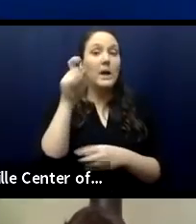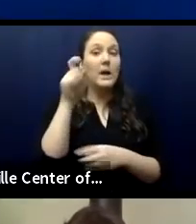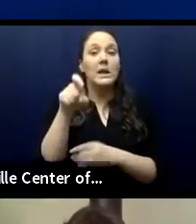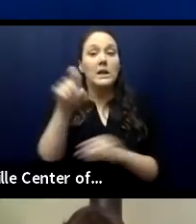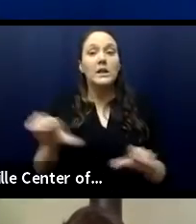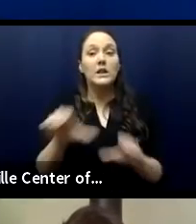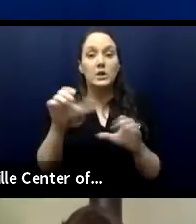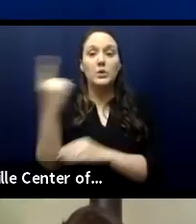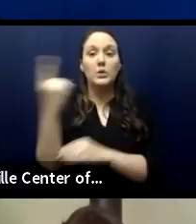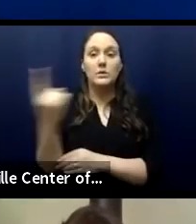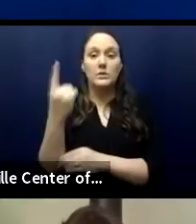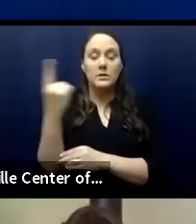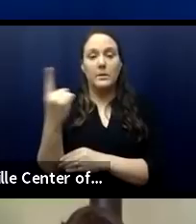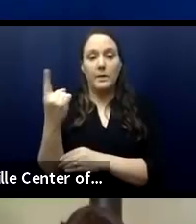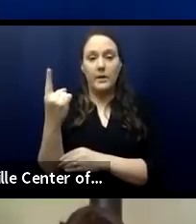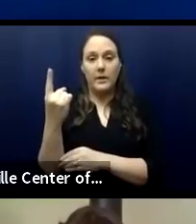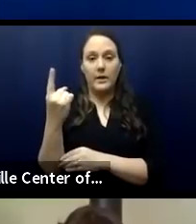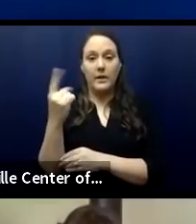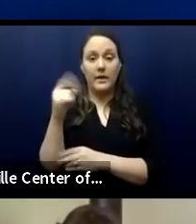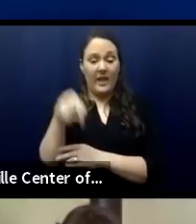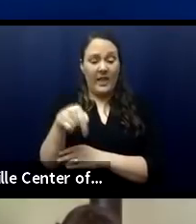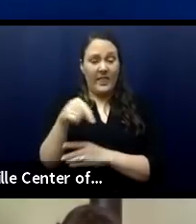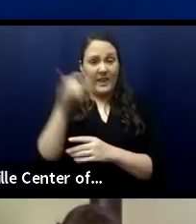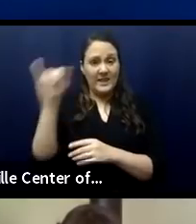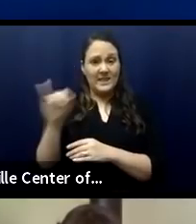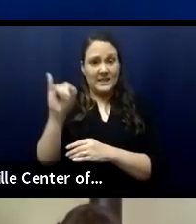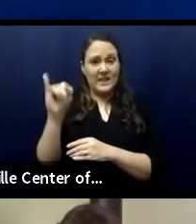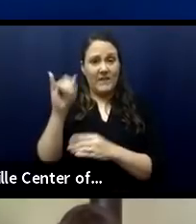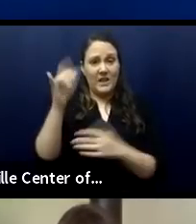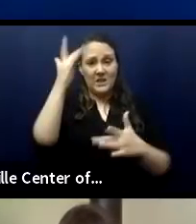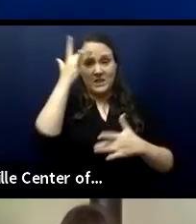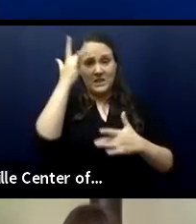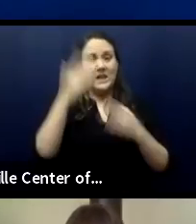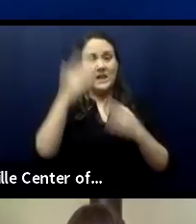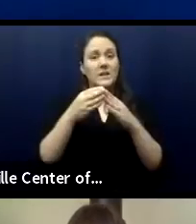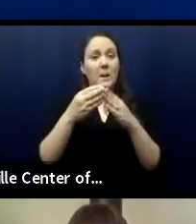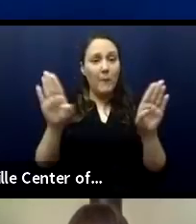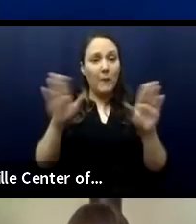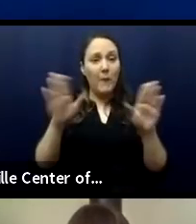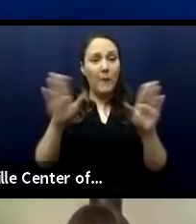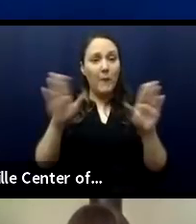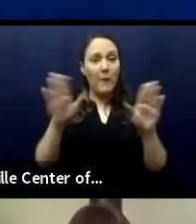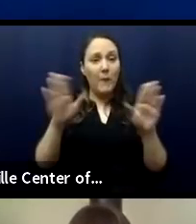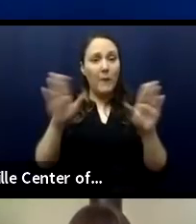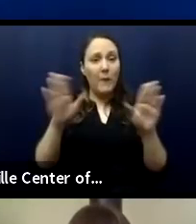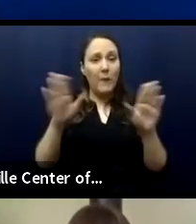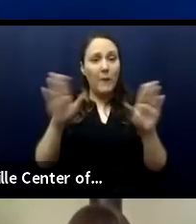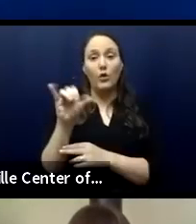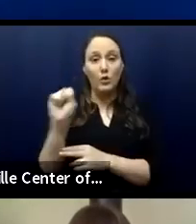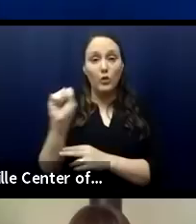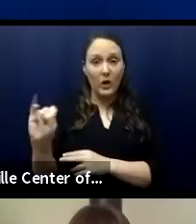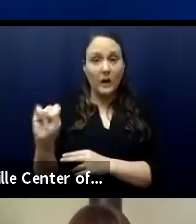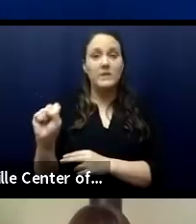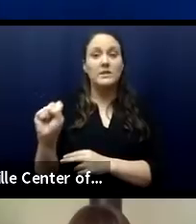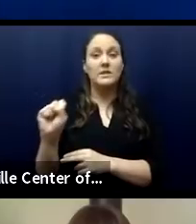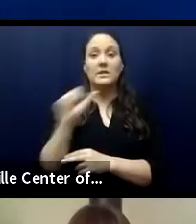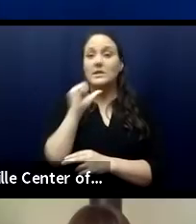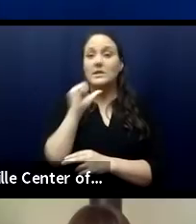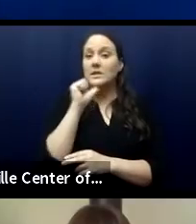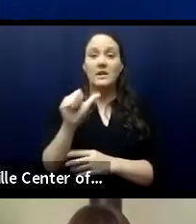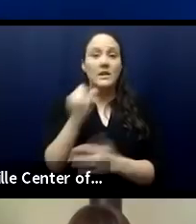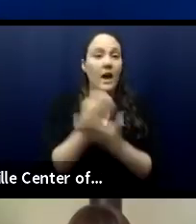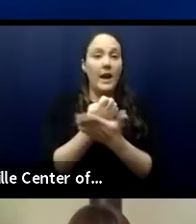and gentlemen. This infection this is a public health crisis. This is not an economic crisis.